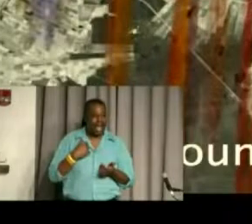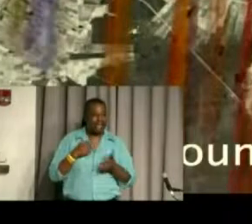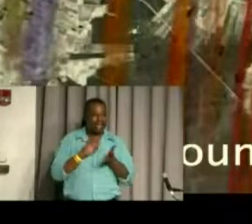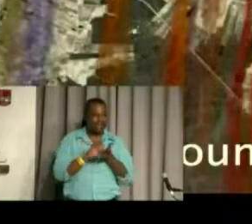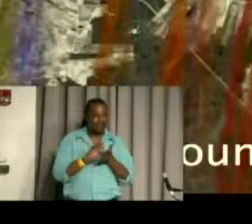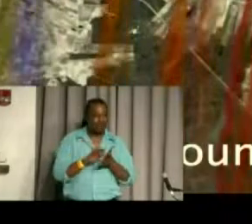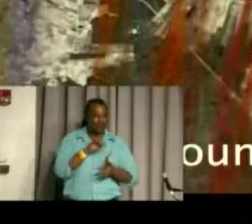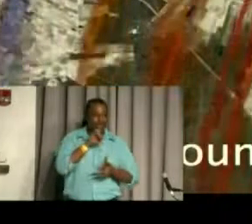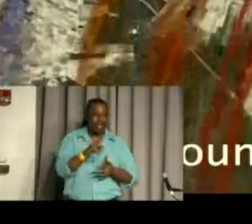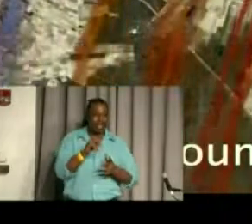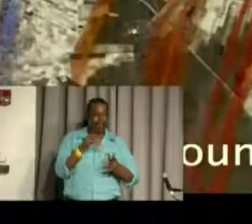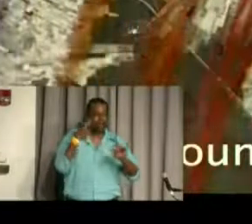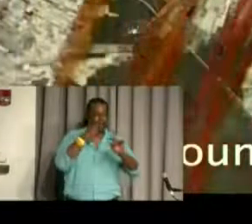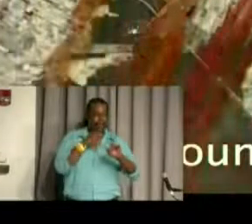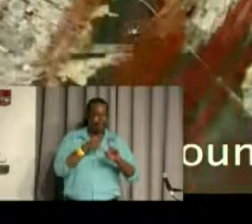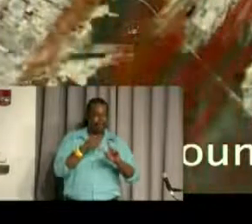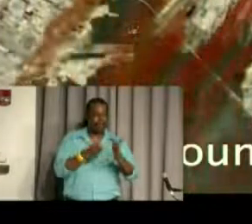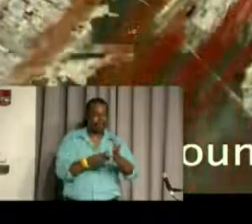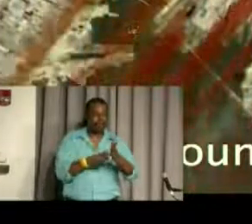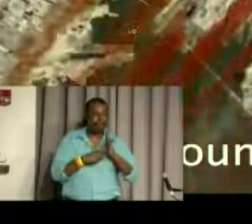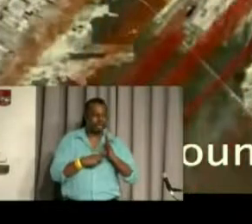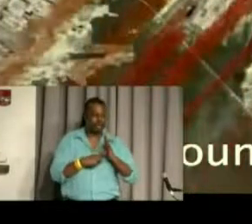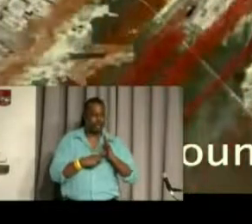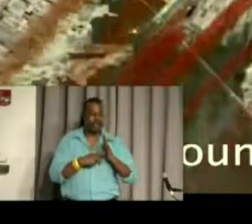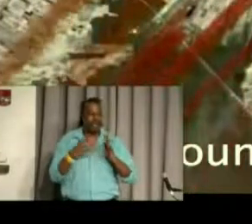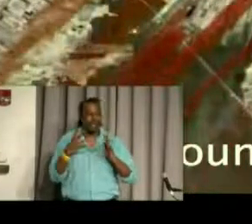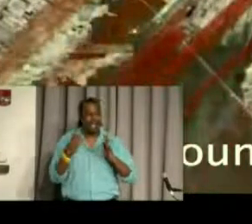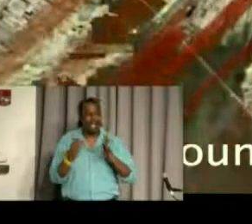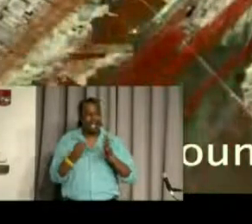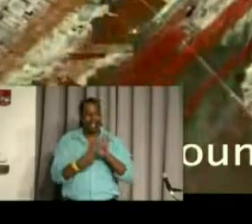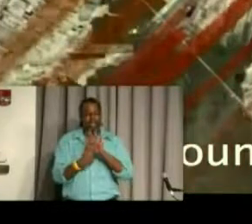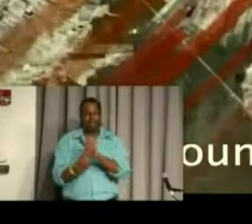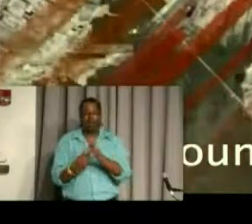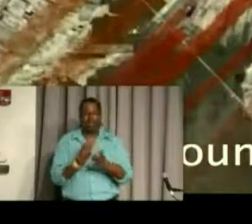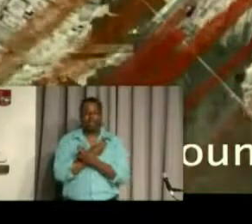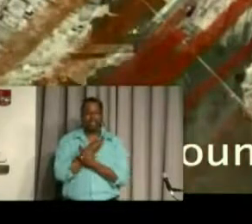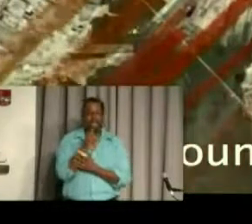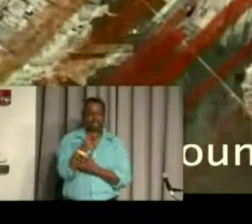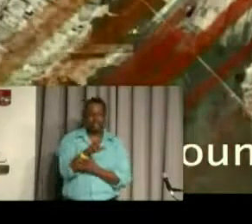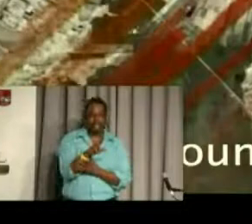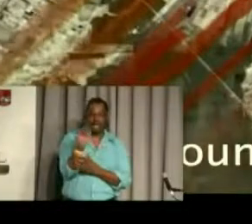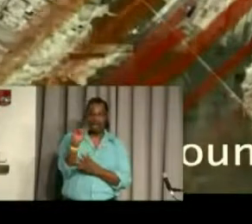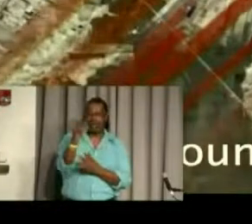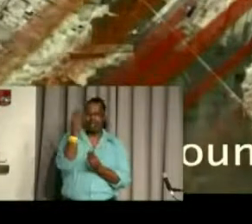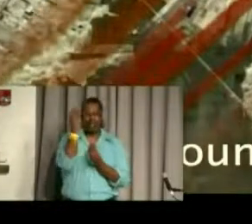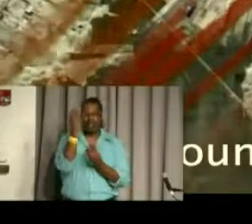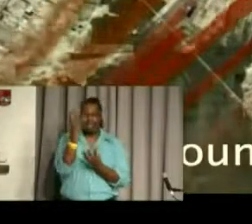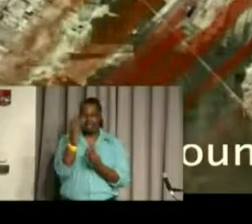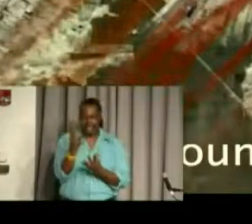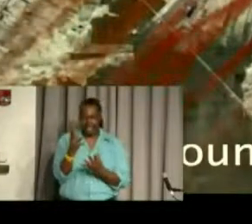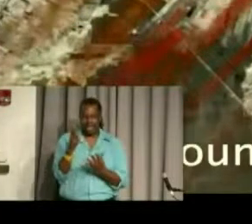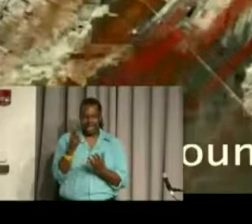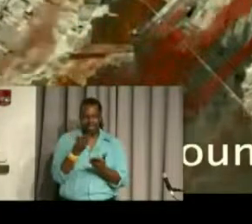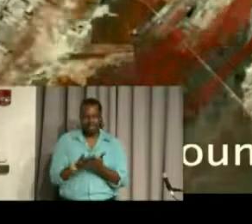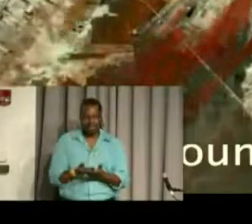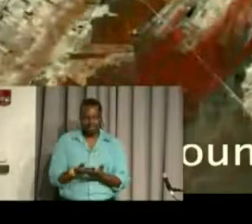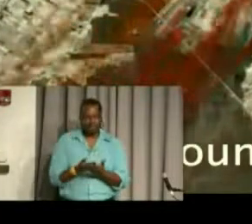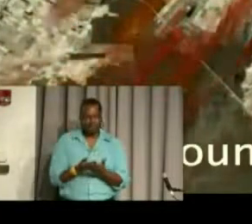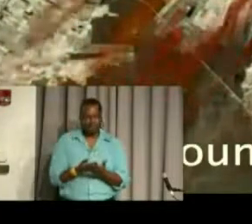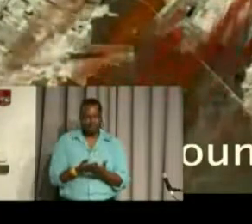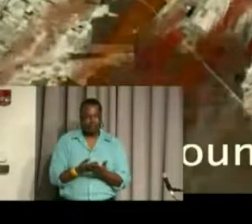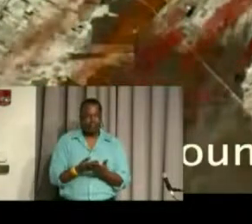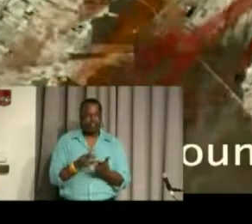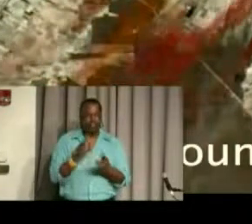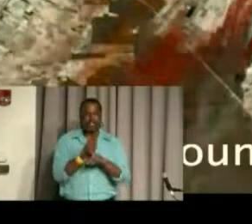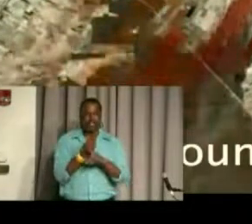criteria, pollutants and toxic air pollutants. And that's the data set that we're using in order to generate this